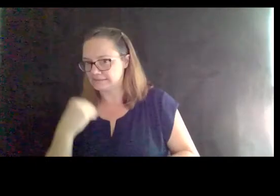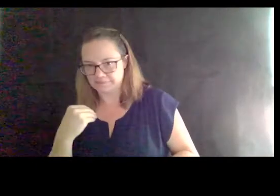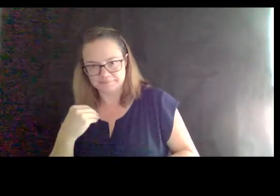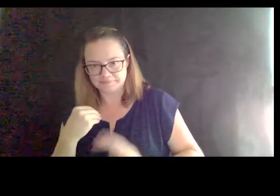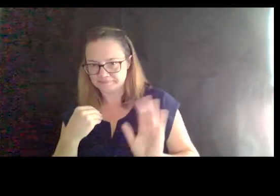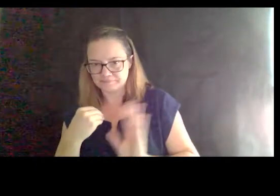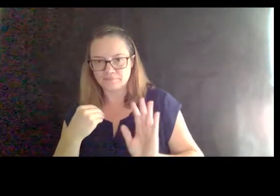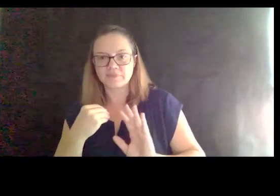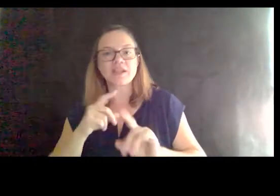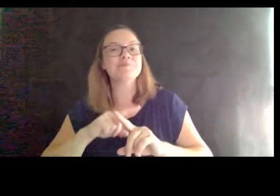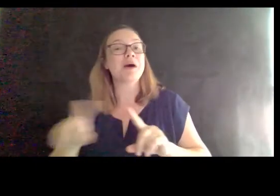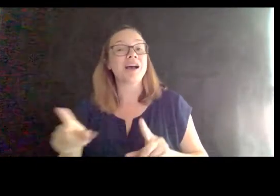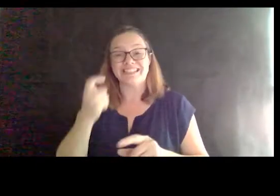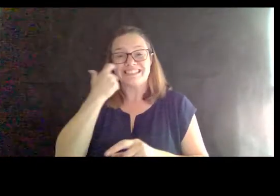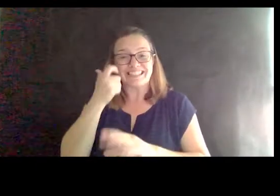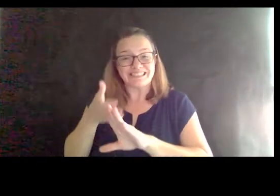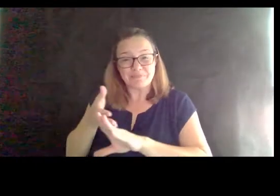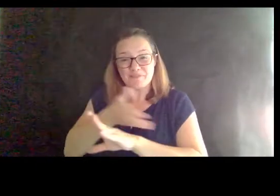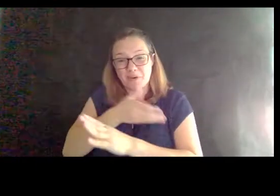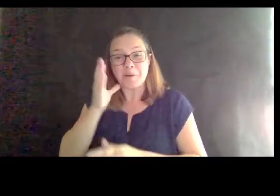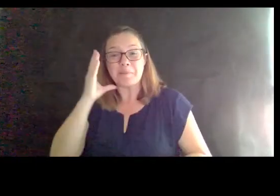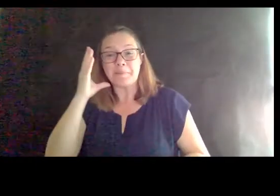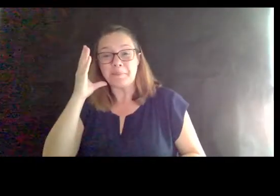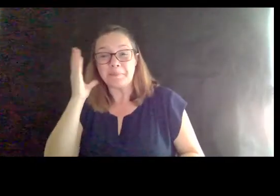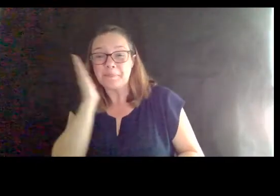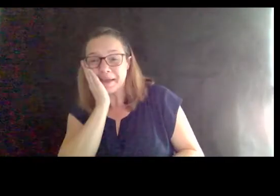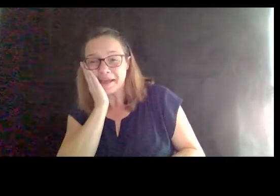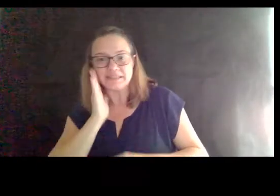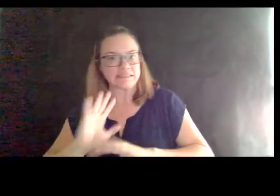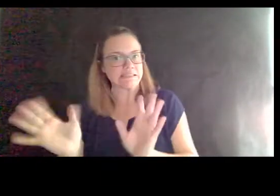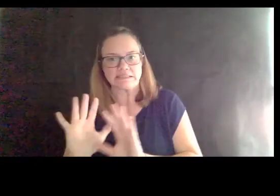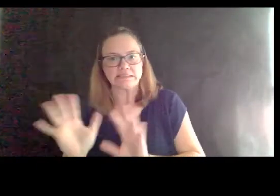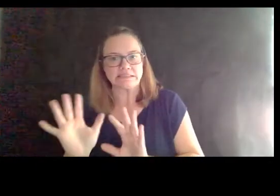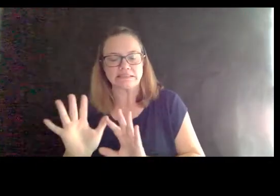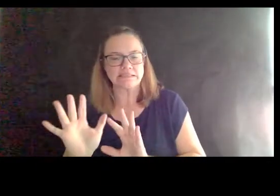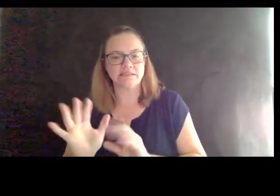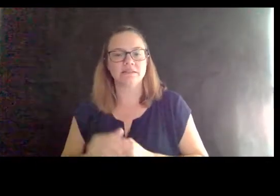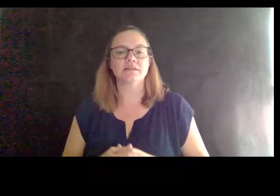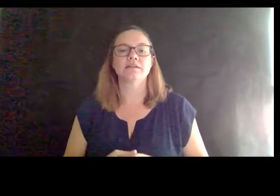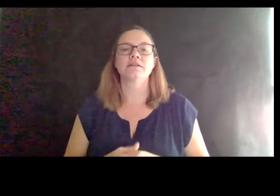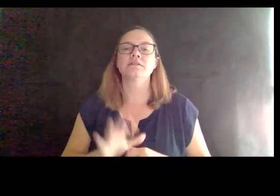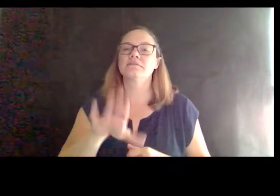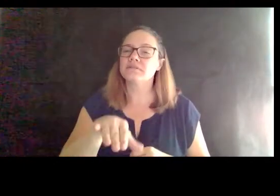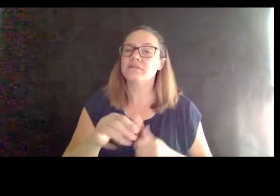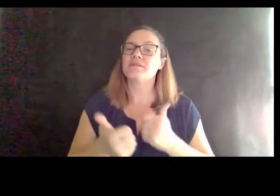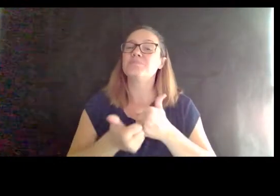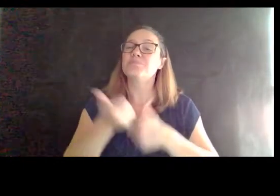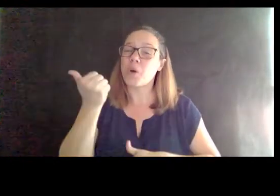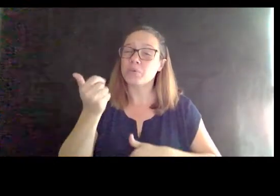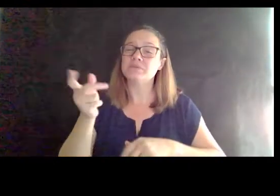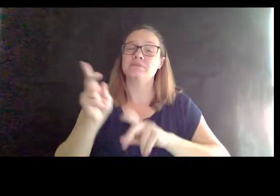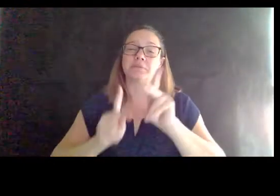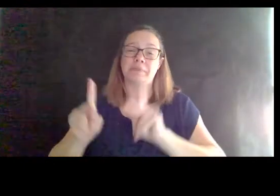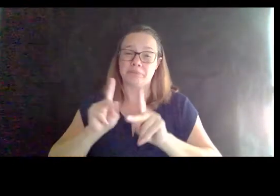strenuous workouts close to bedtime. And I want to point out that it's most people.